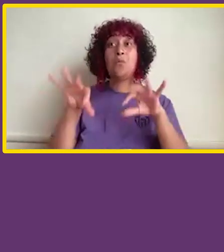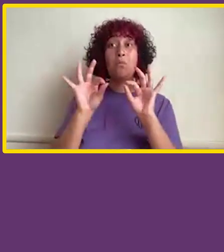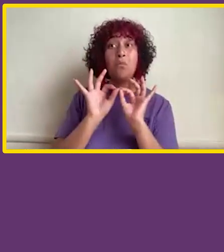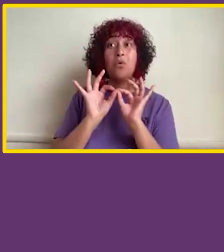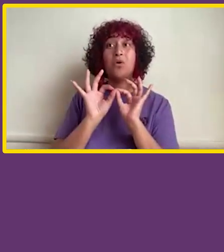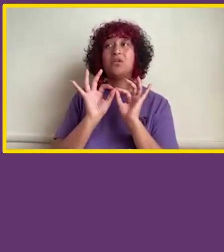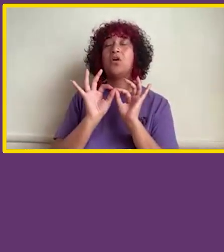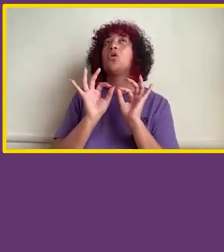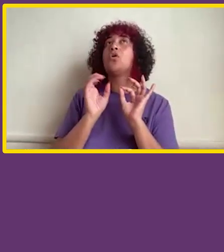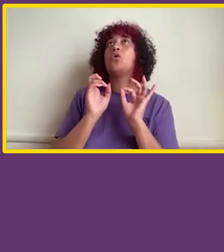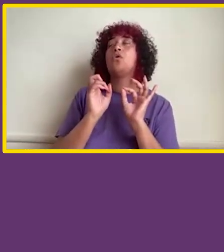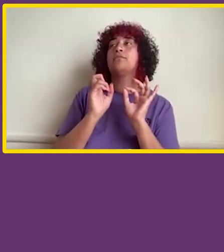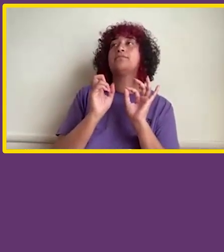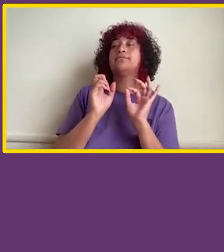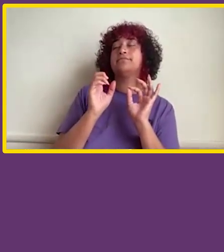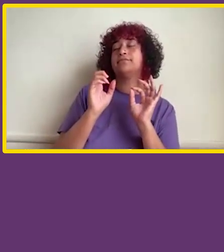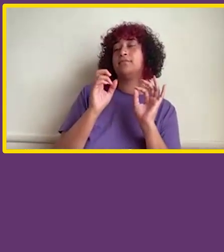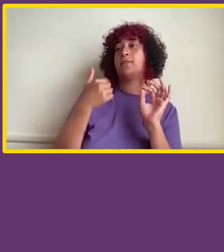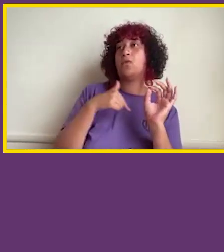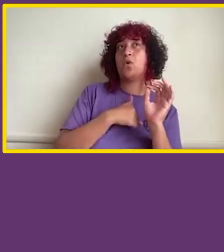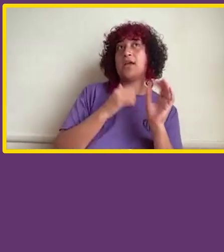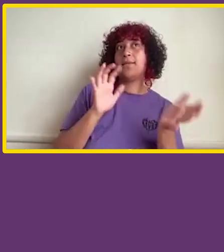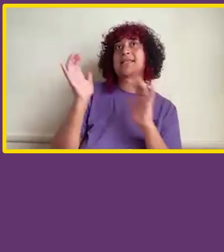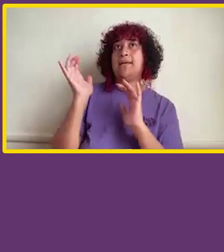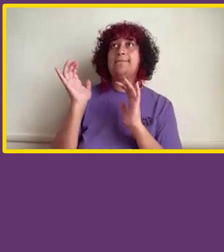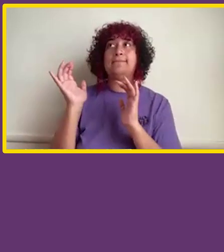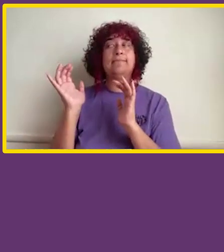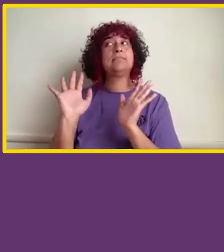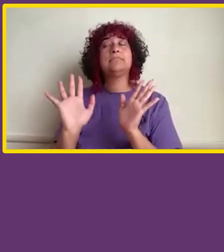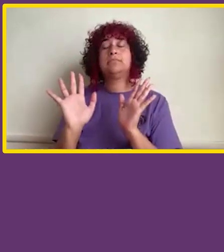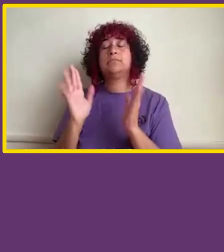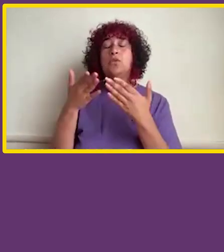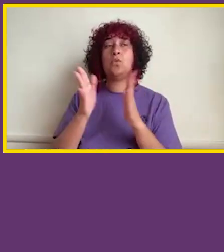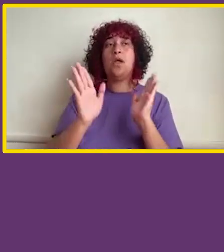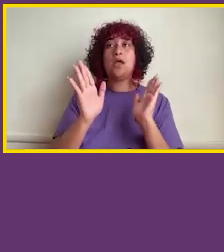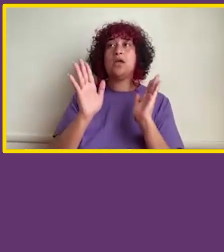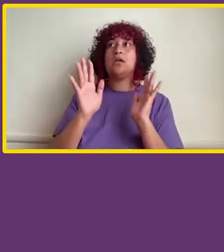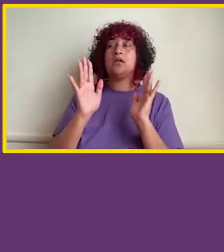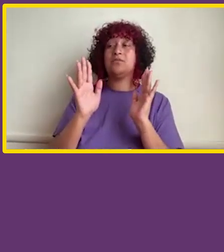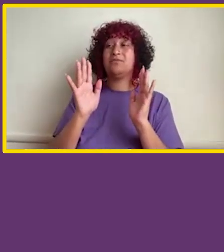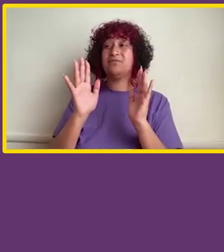screw up in our attempts to interrupt misogynoir. We're going to screw up sometimes. And the way to